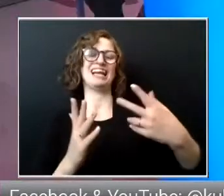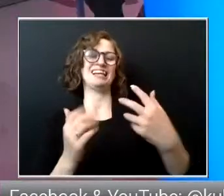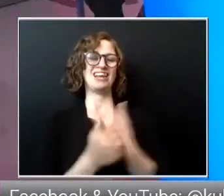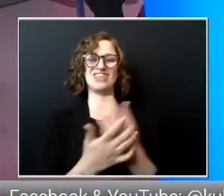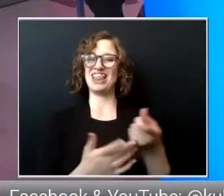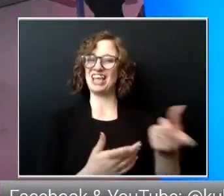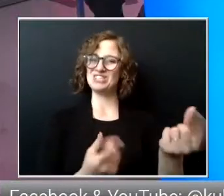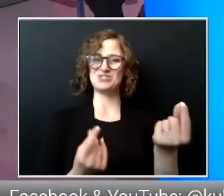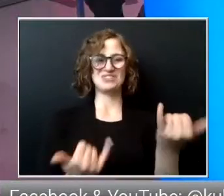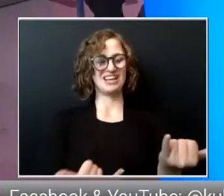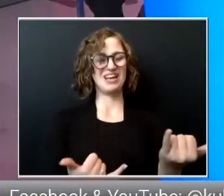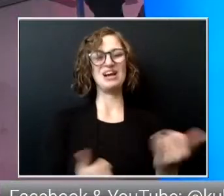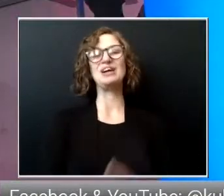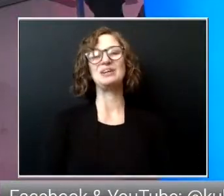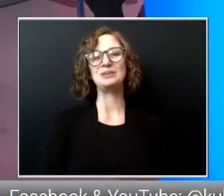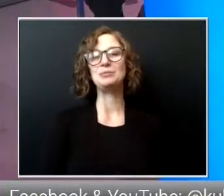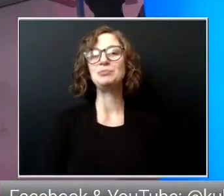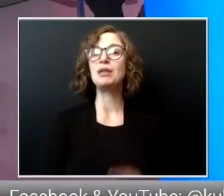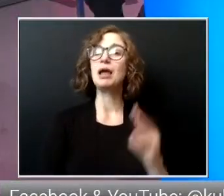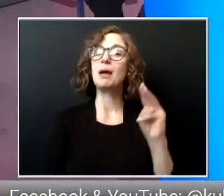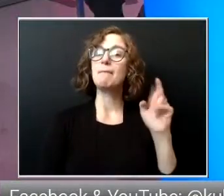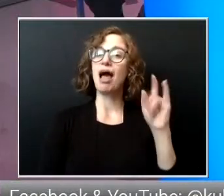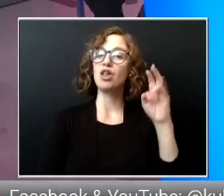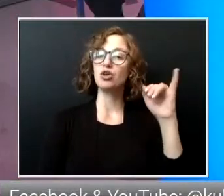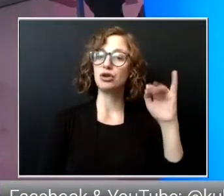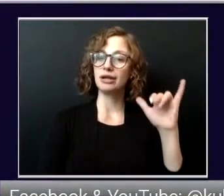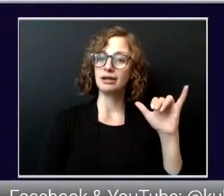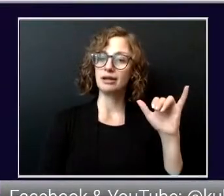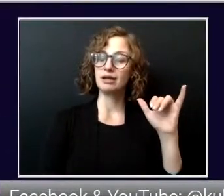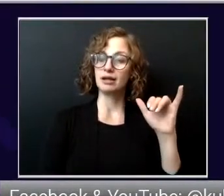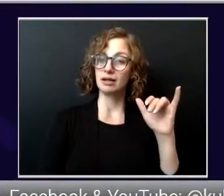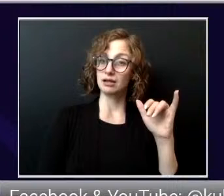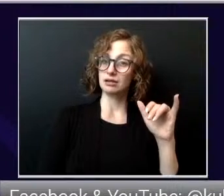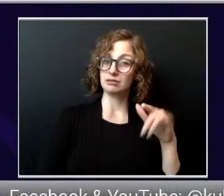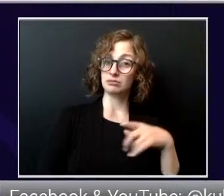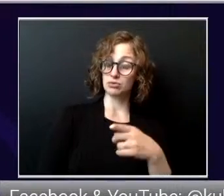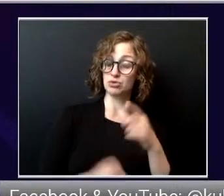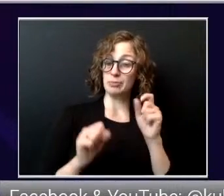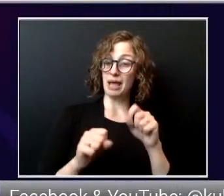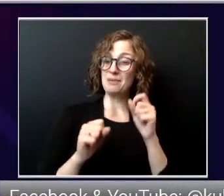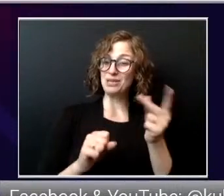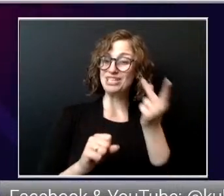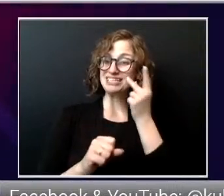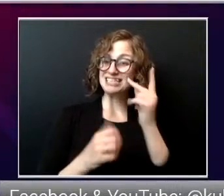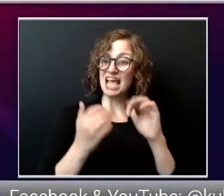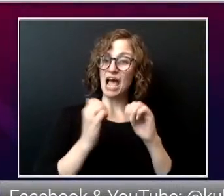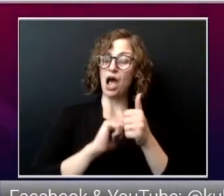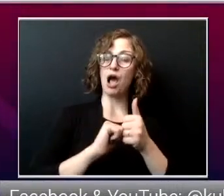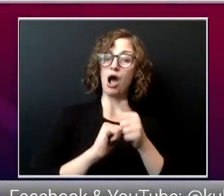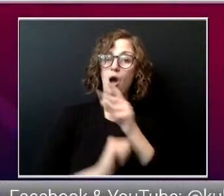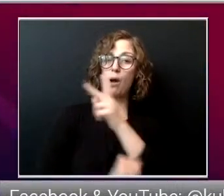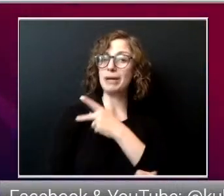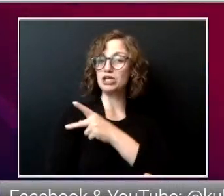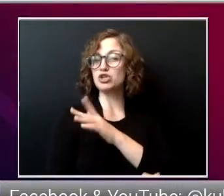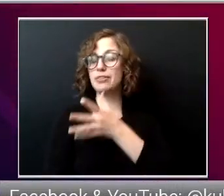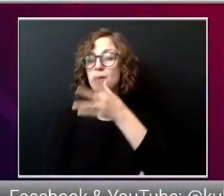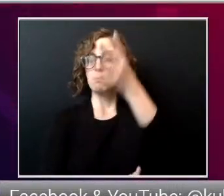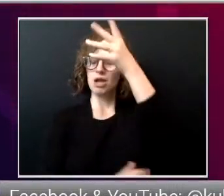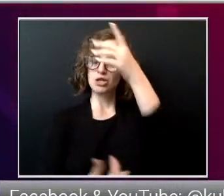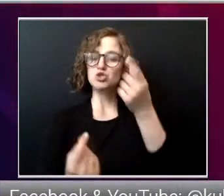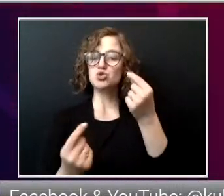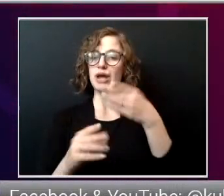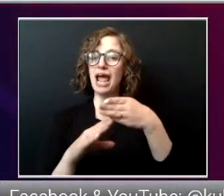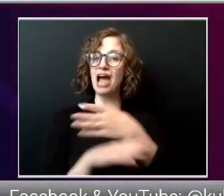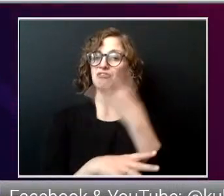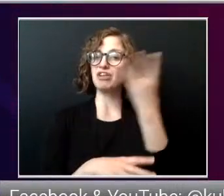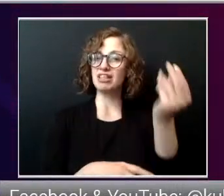great. Yeah. Mallory, is it rare for you to be able to see how patients and their parents are doing after they're finally out of the NICU?